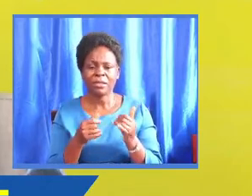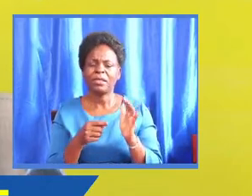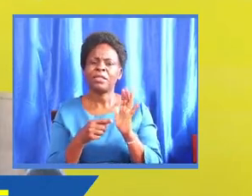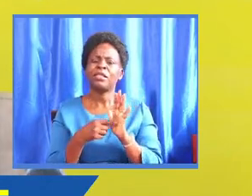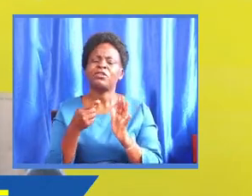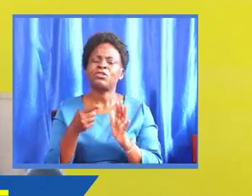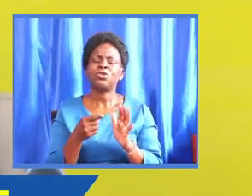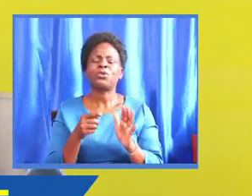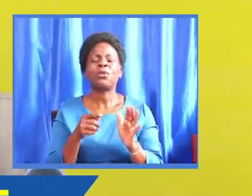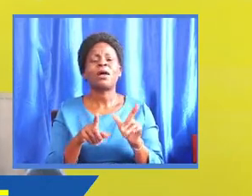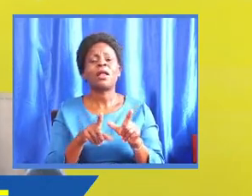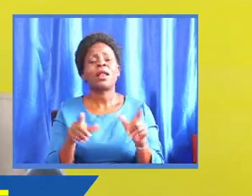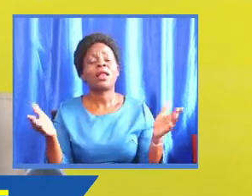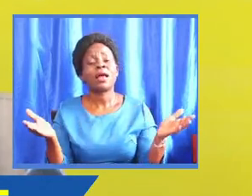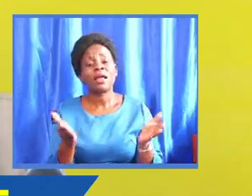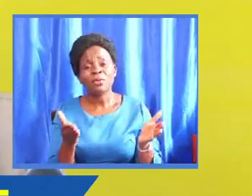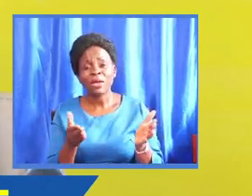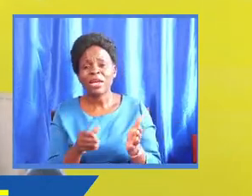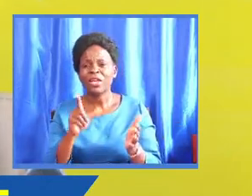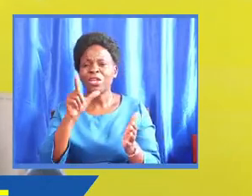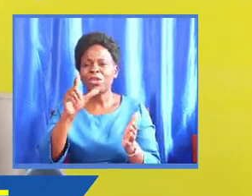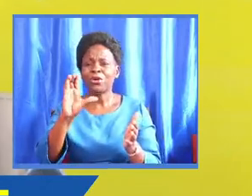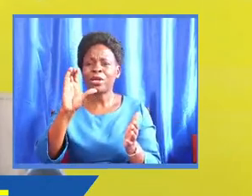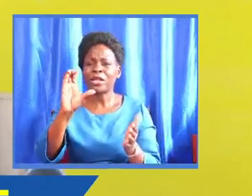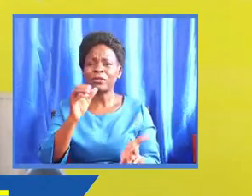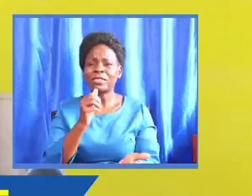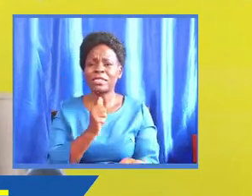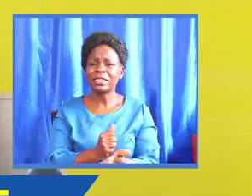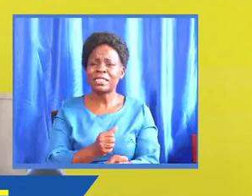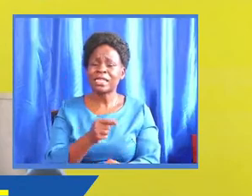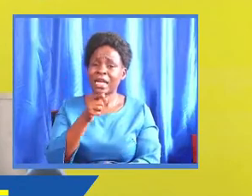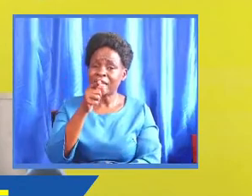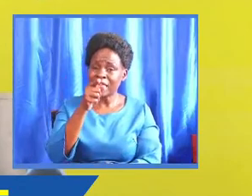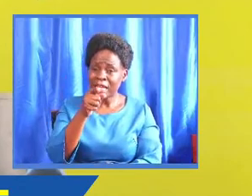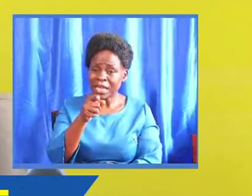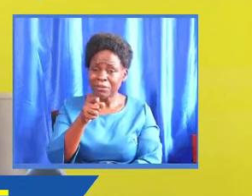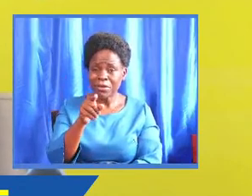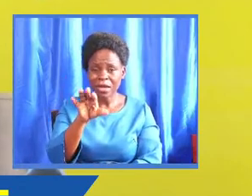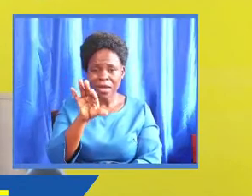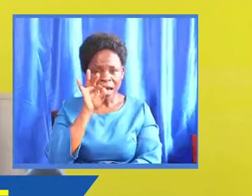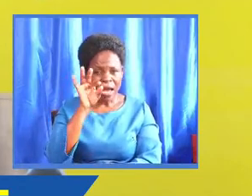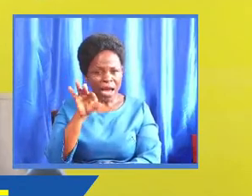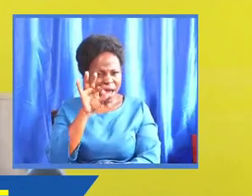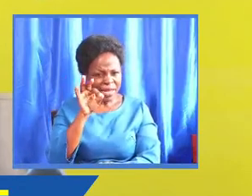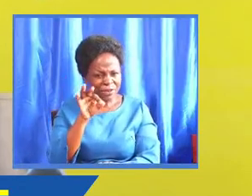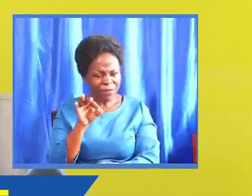where the land is. Your LCs can help you identify where these